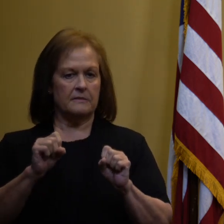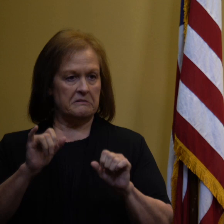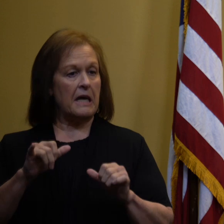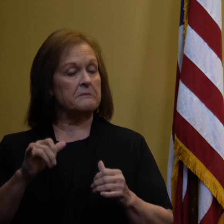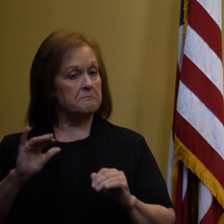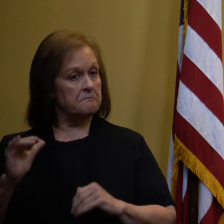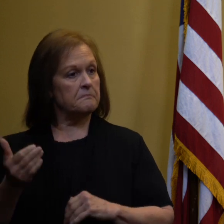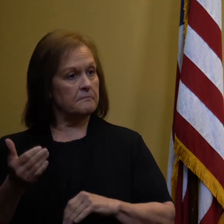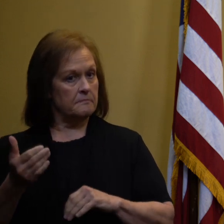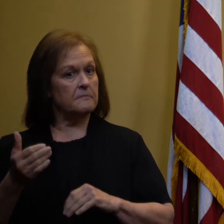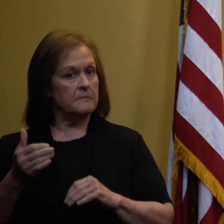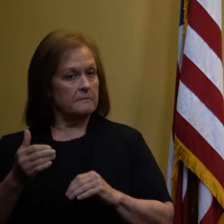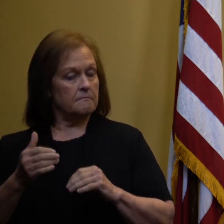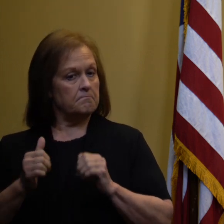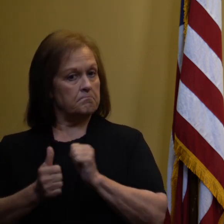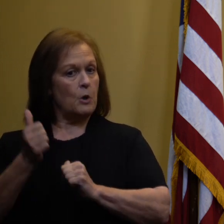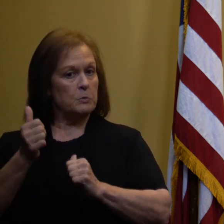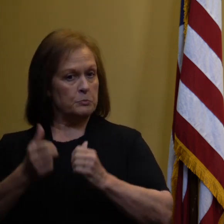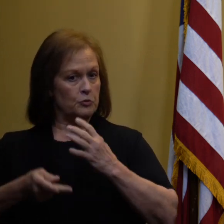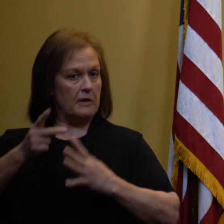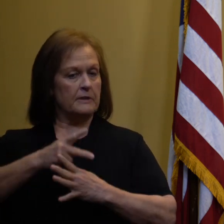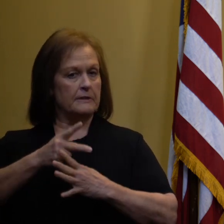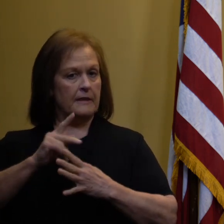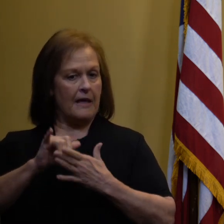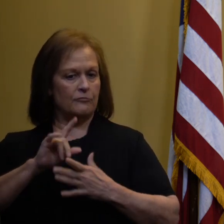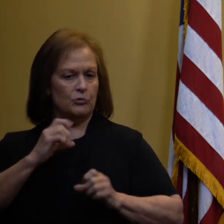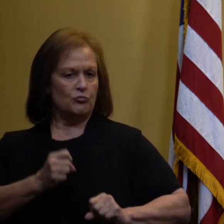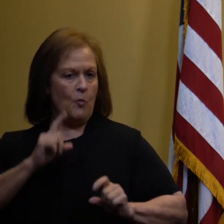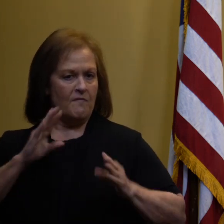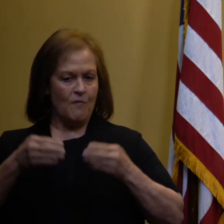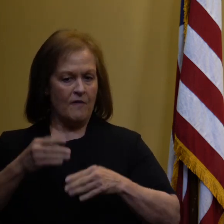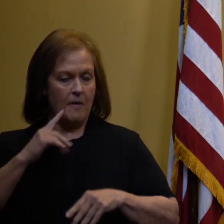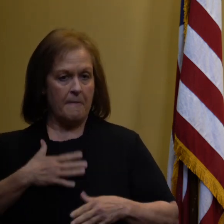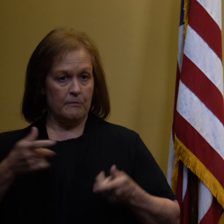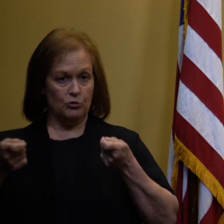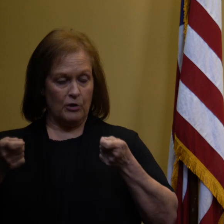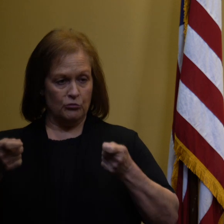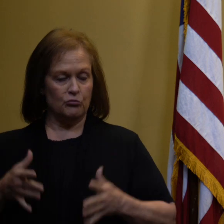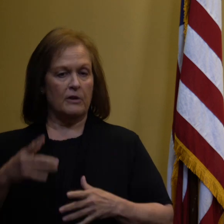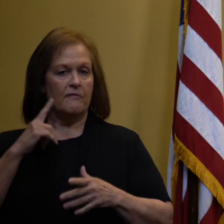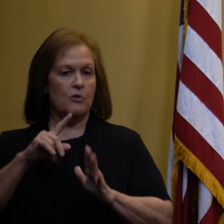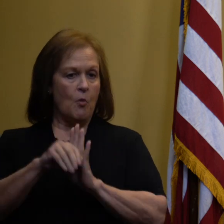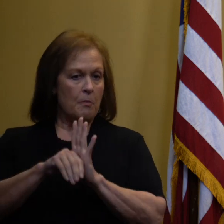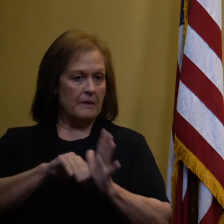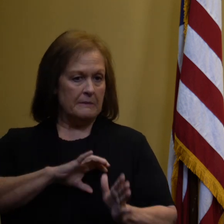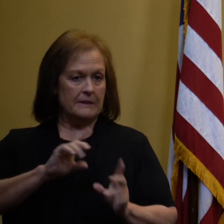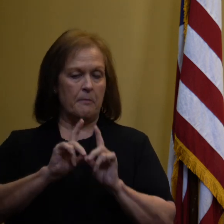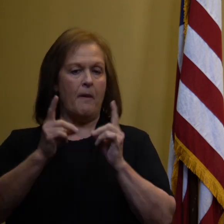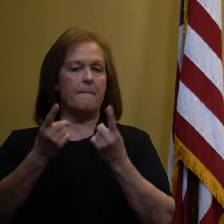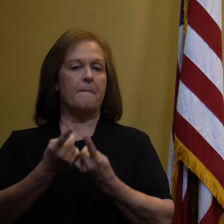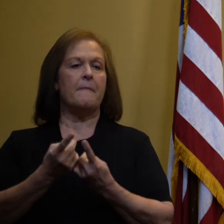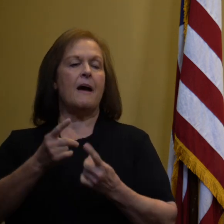to be a top priority and a strong focus for my administration, of course for our New Orleans Police